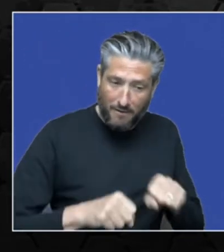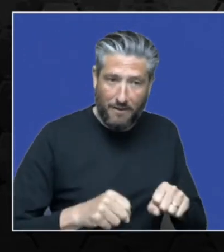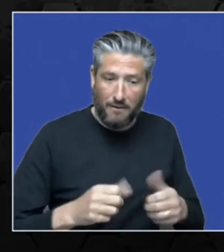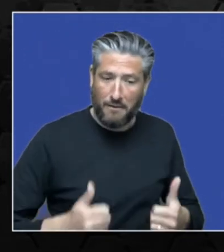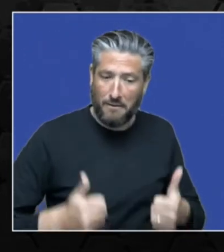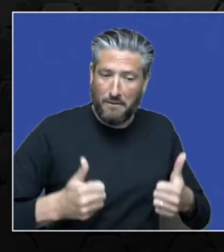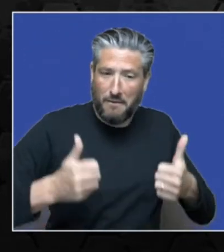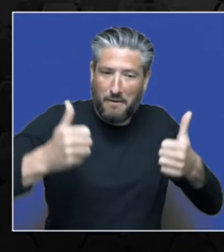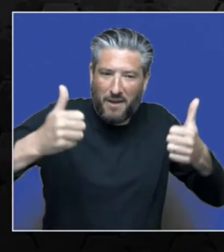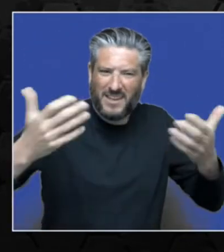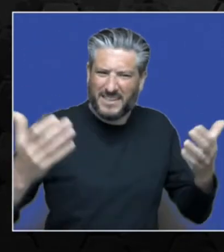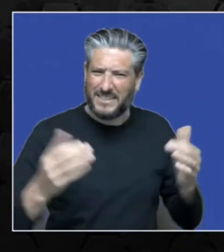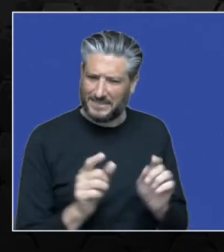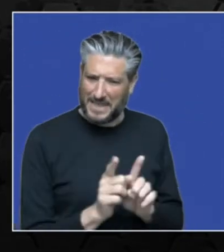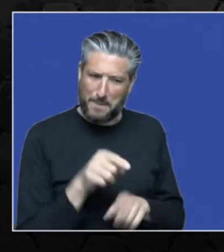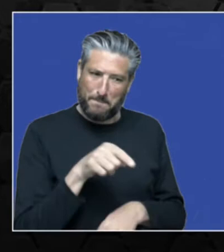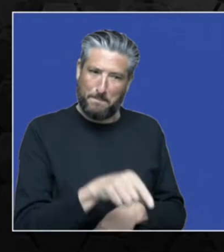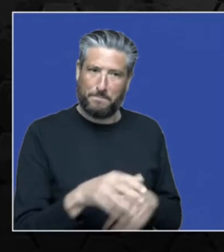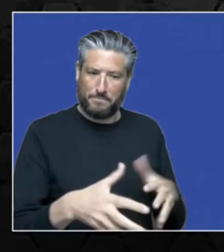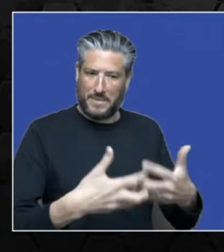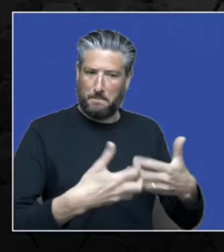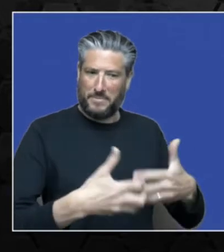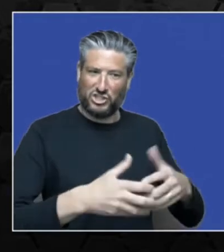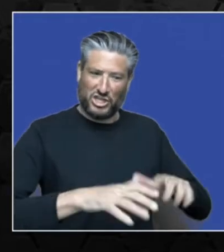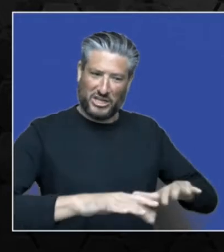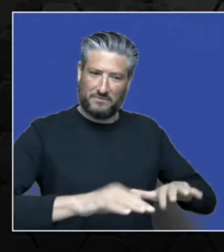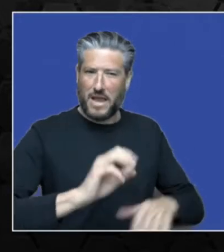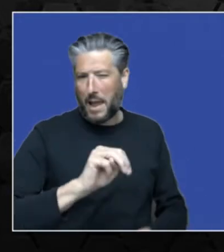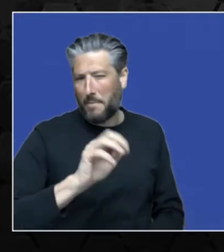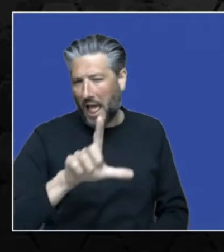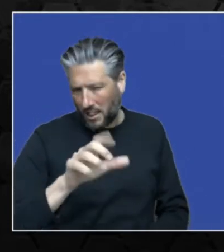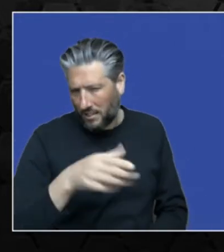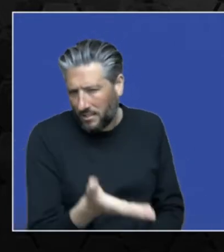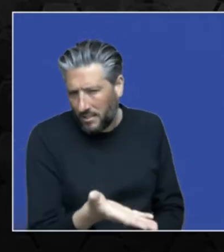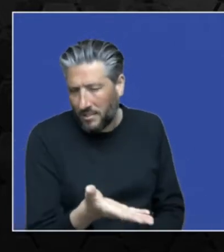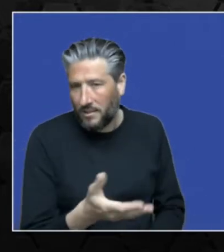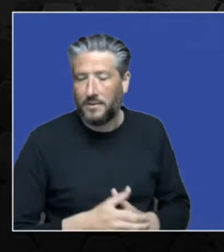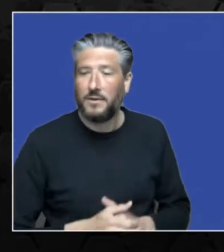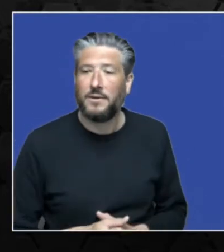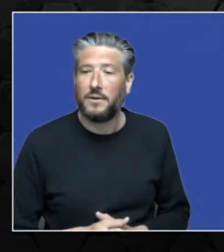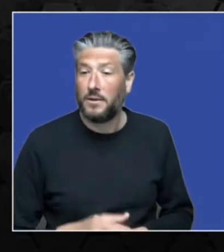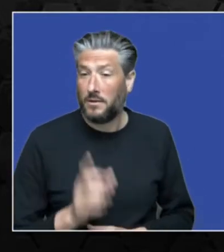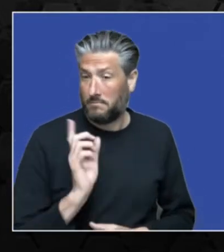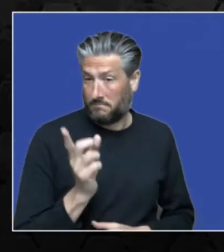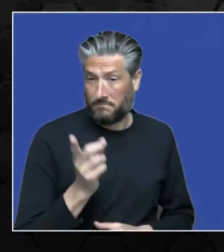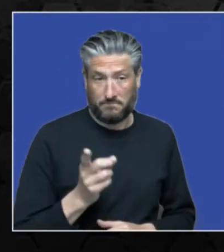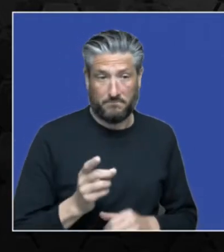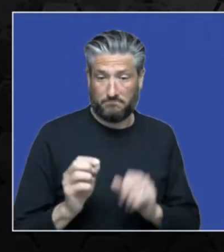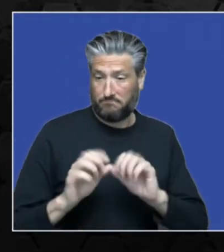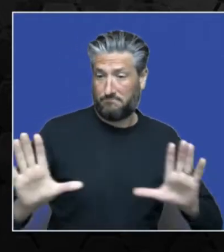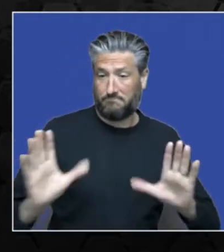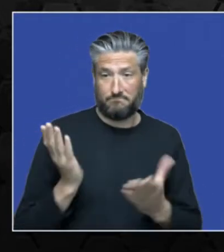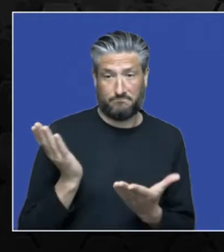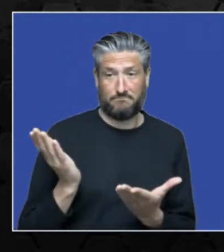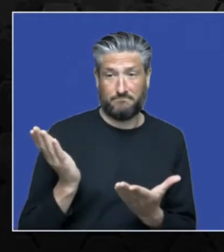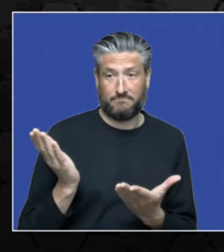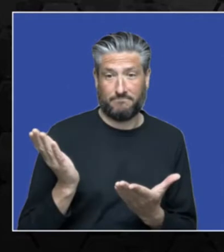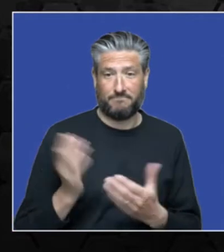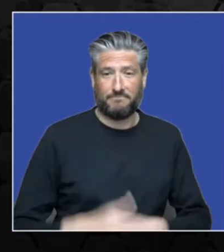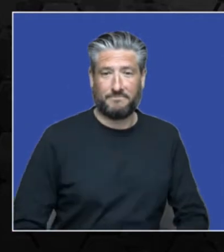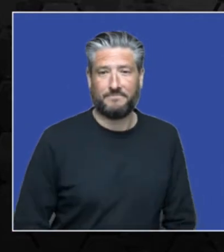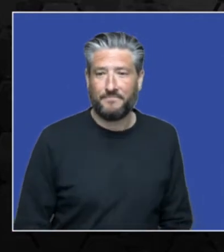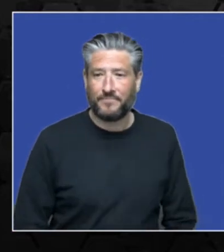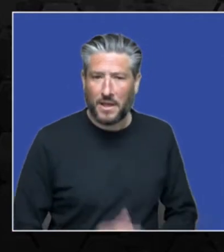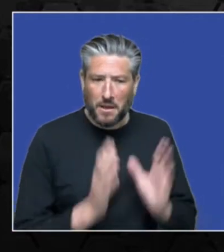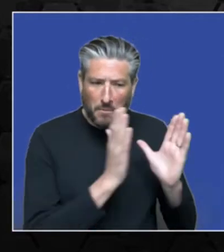like I mentioned about supervised learning over here, you have like the input data, give it to the algorithm, it processes it, then you get the output data. So you have